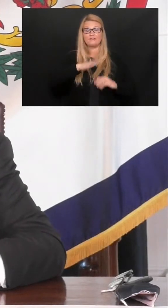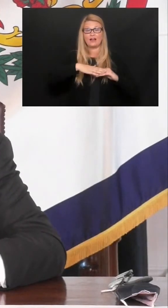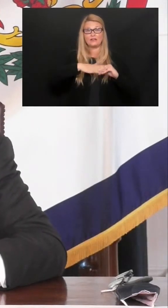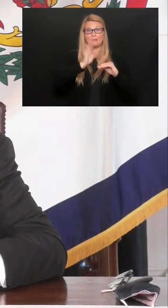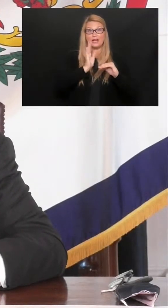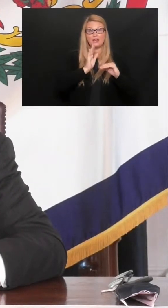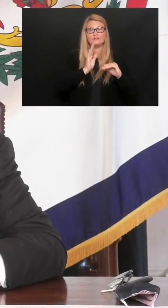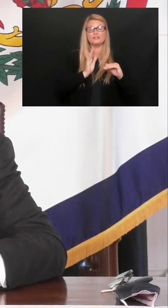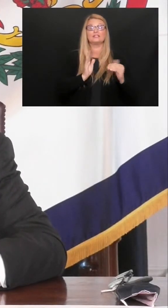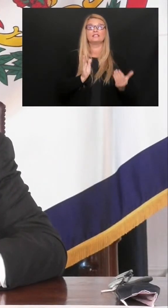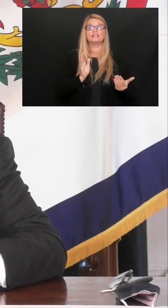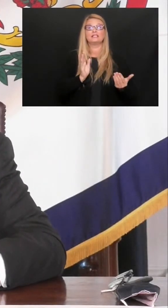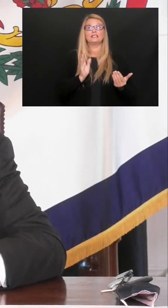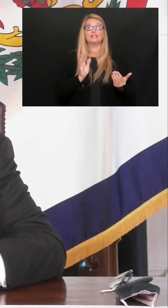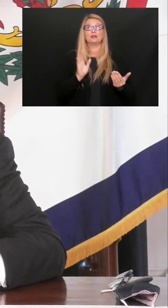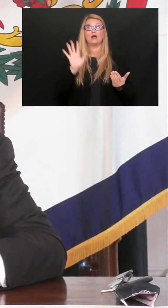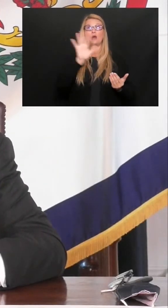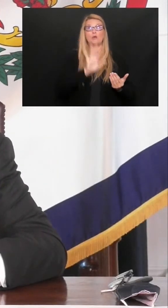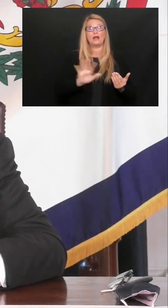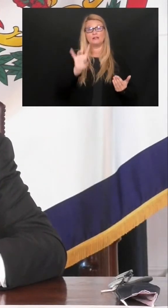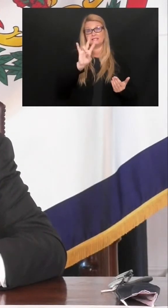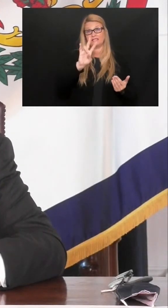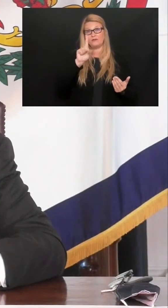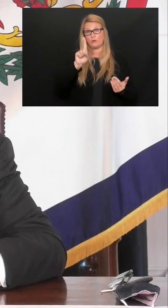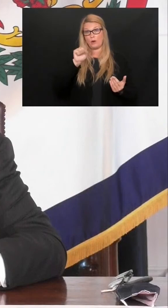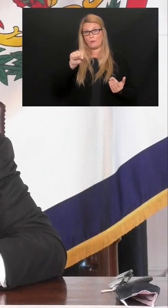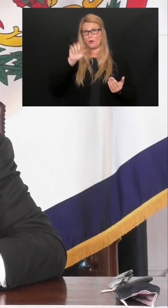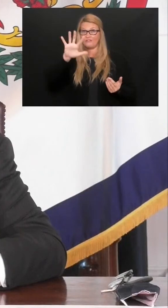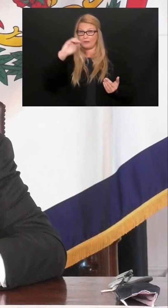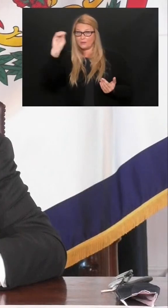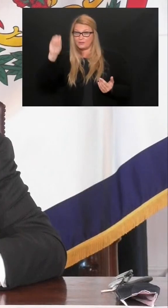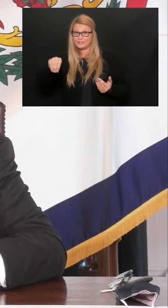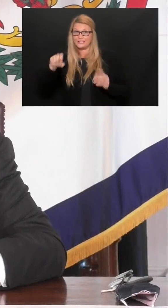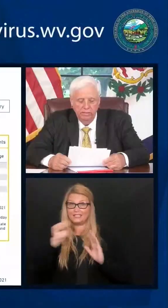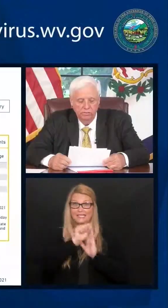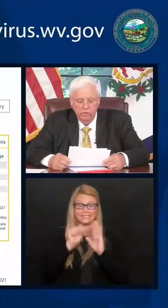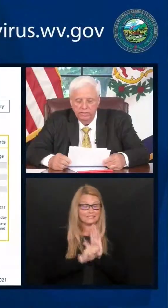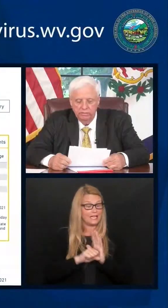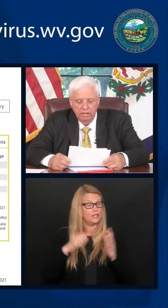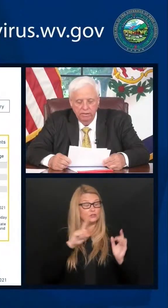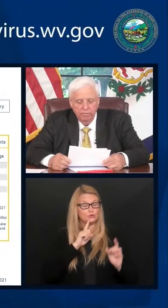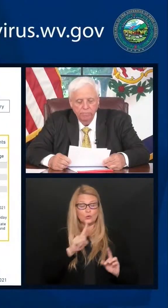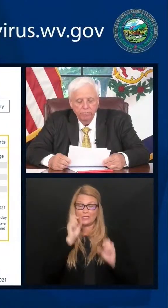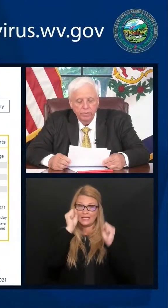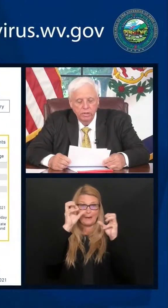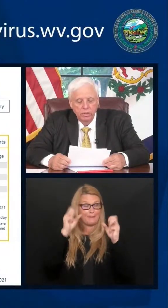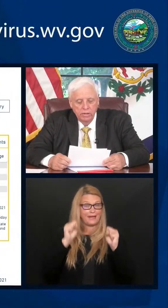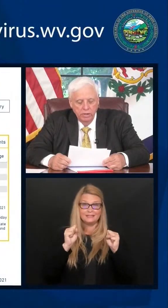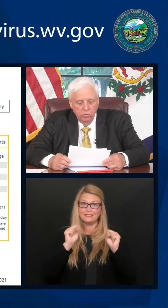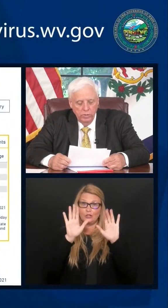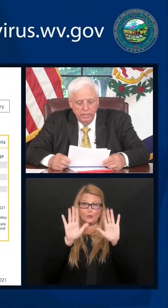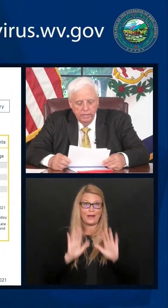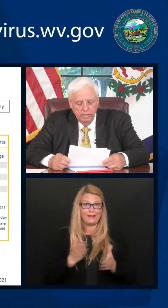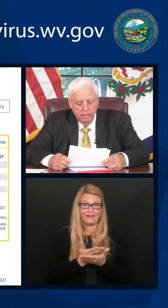above, and to the tune of 71.5% in our state. It's amazing. It's great stuff.